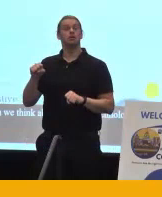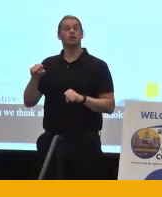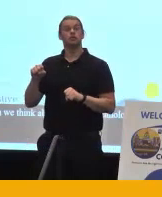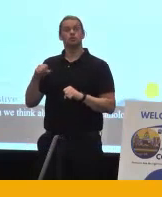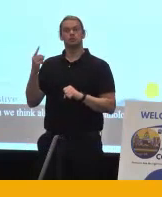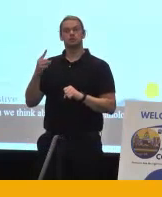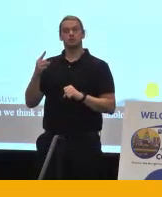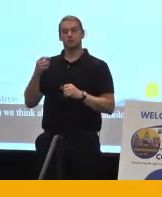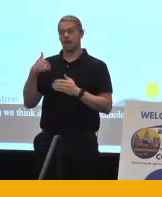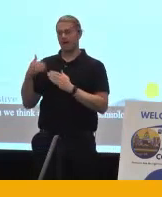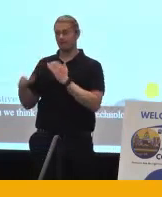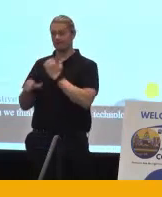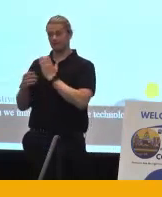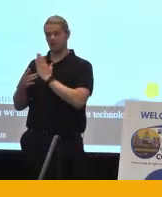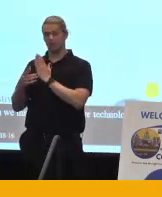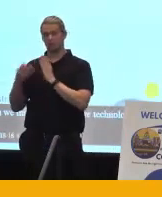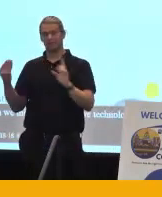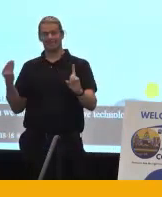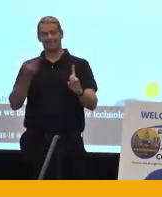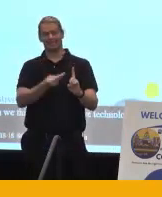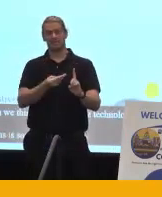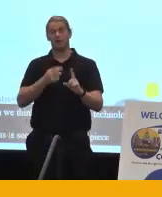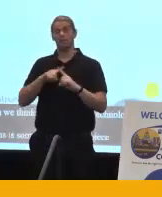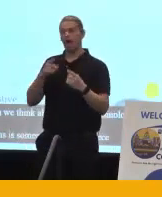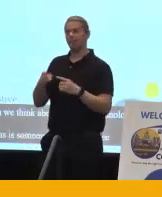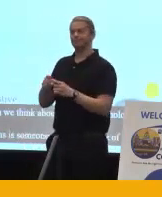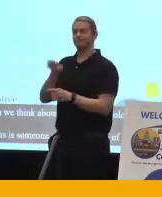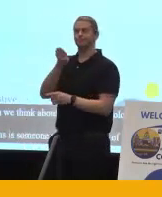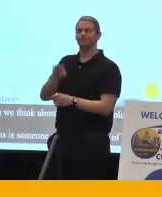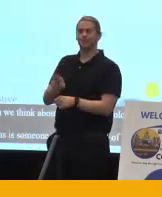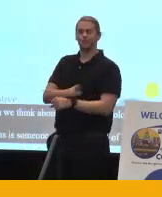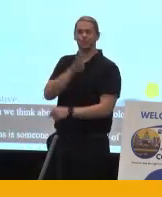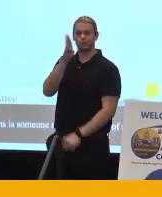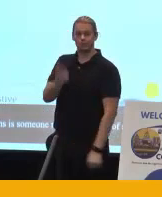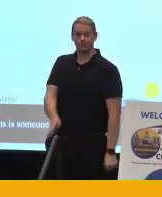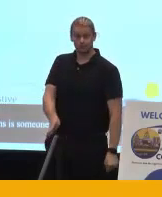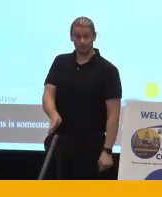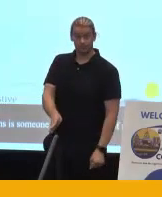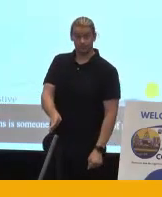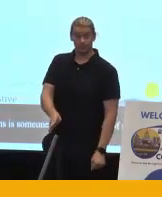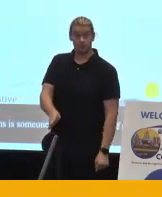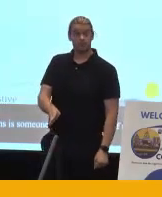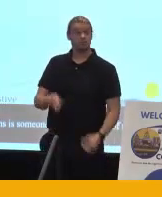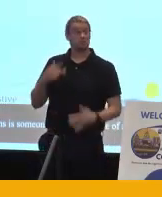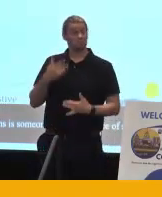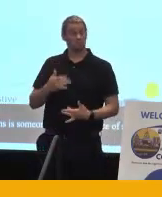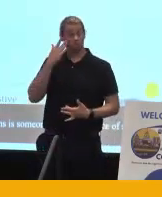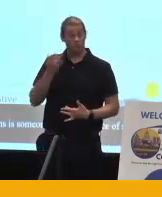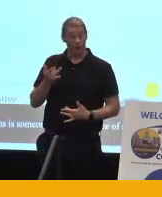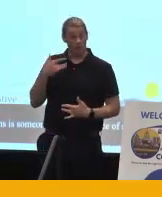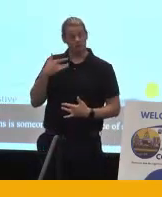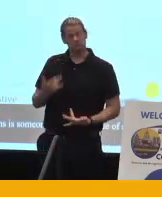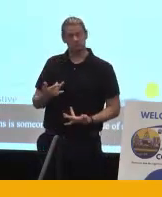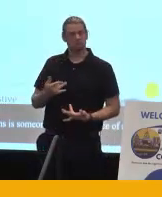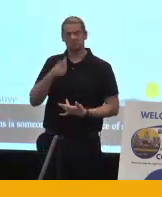a piece of assistive technology and they don't use it. And that happens when it's not the right match. And